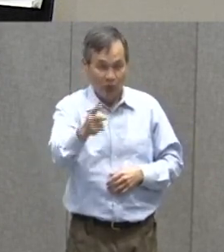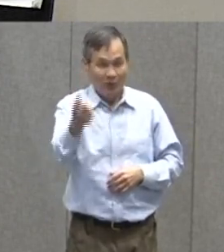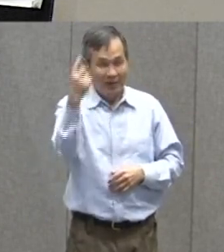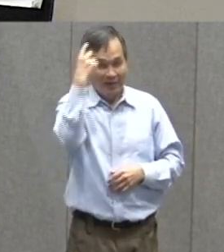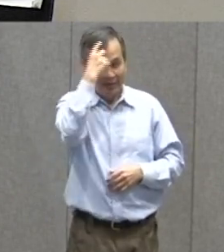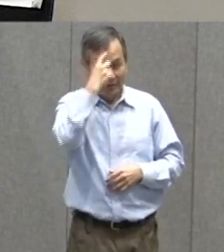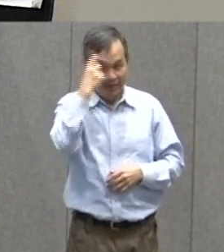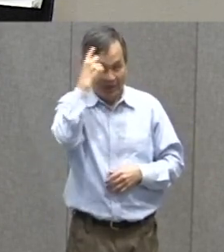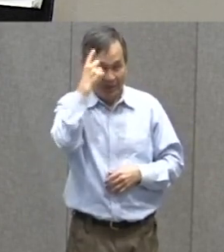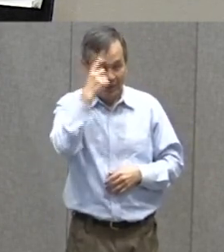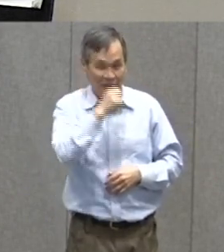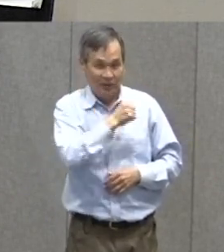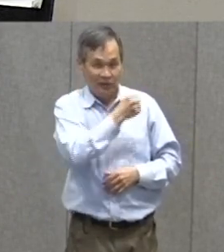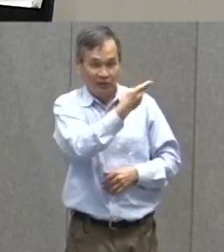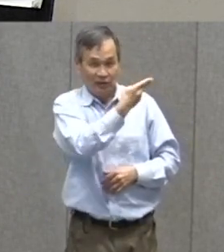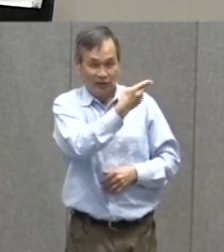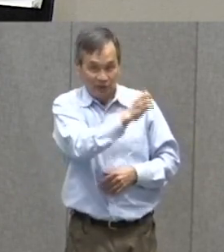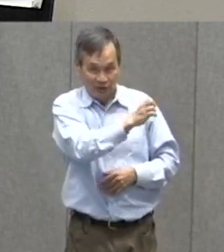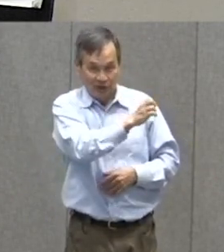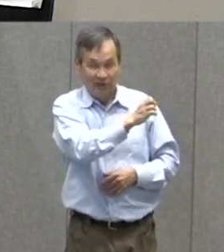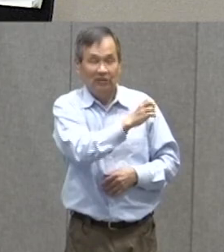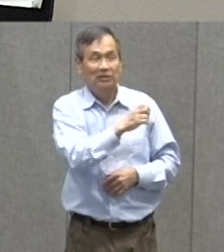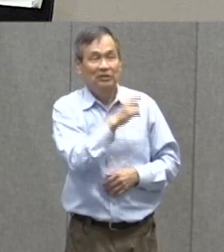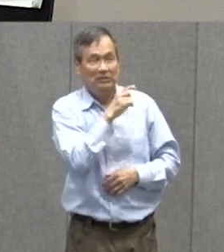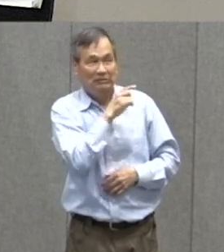she is